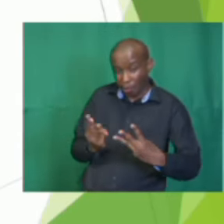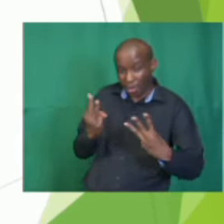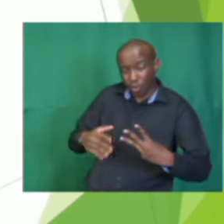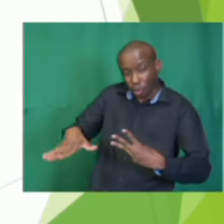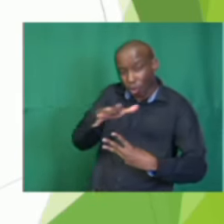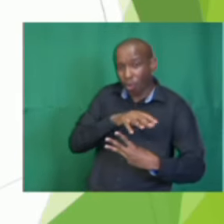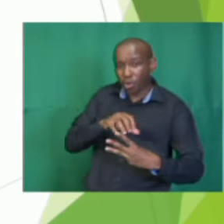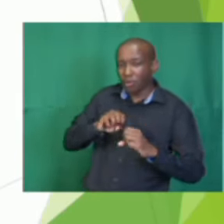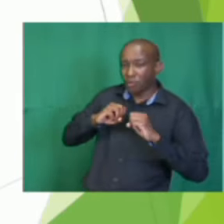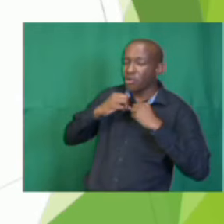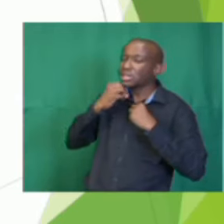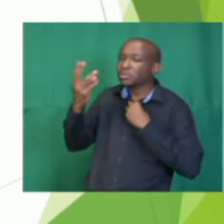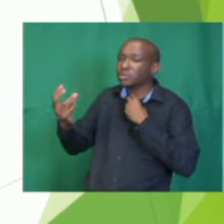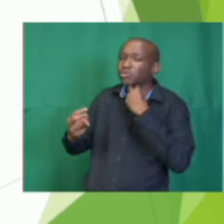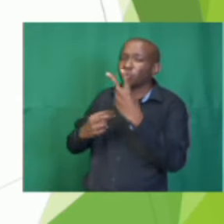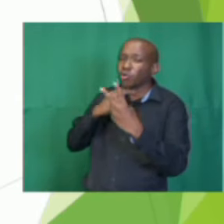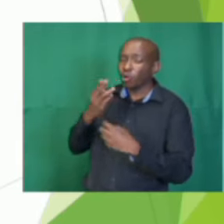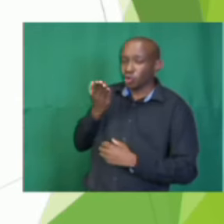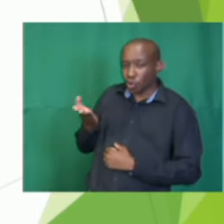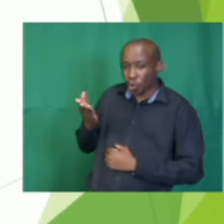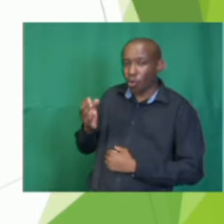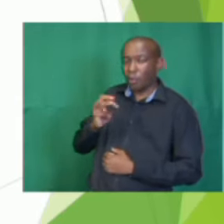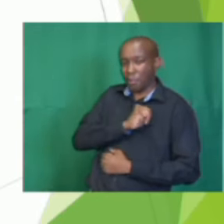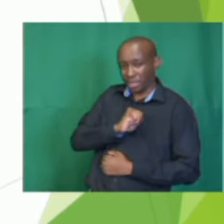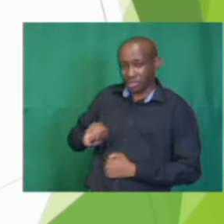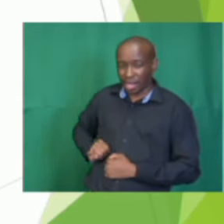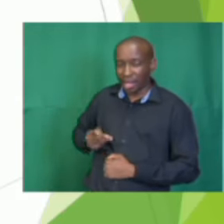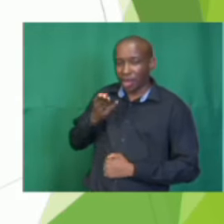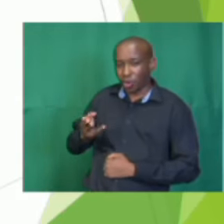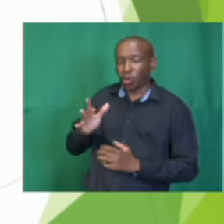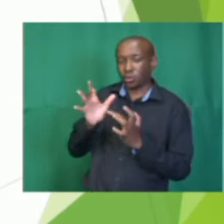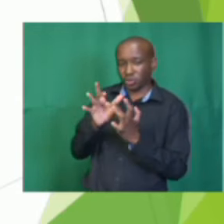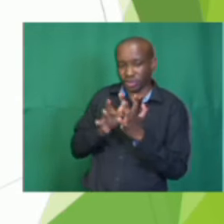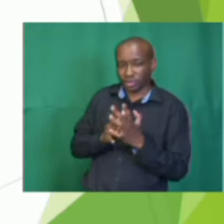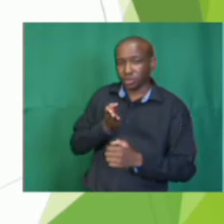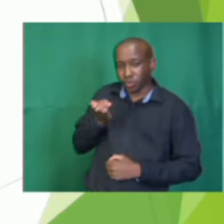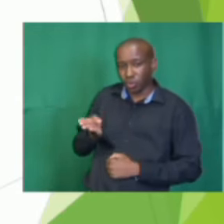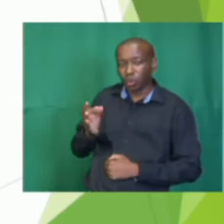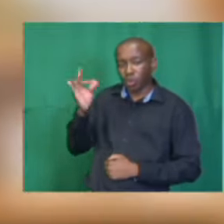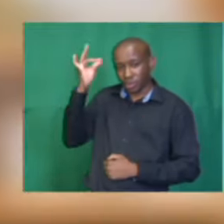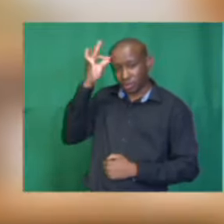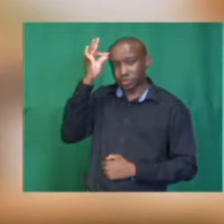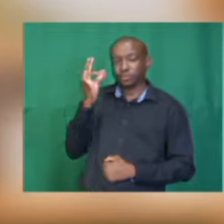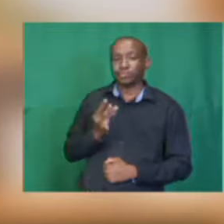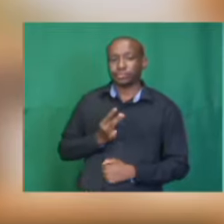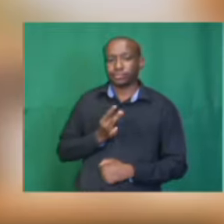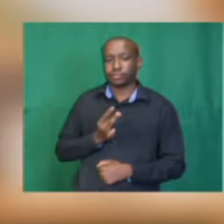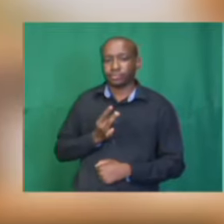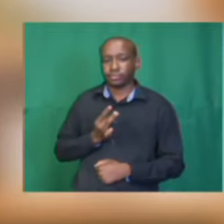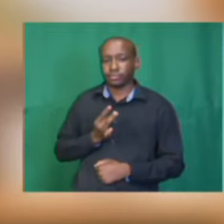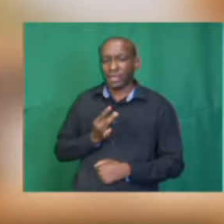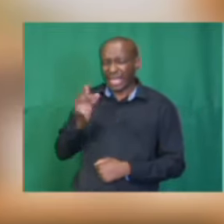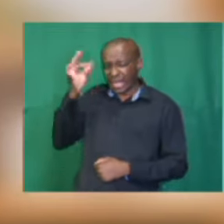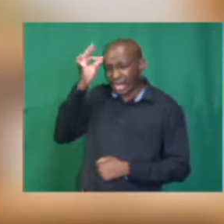the name of the Lord." Oh, now we know Jesus is the King. And he is not just any ordinary